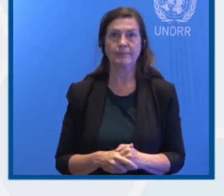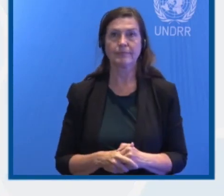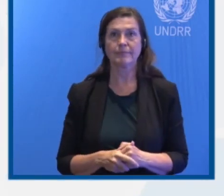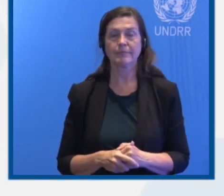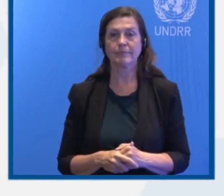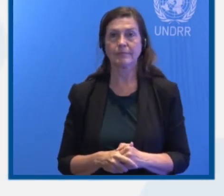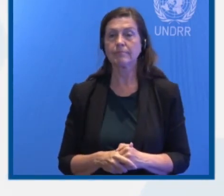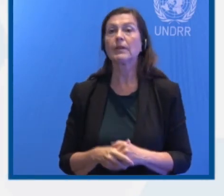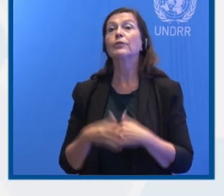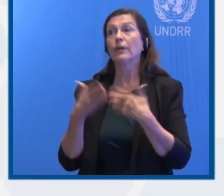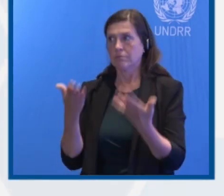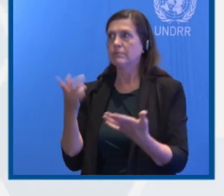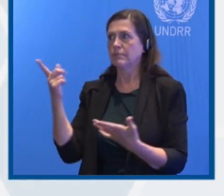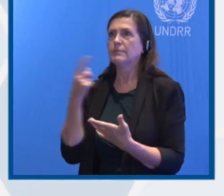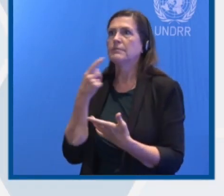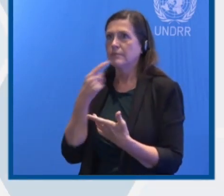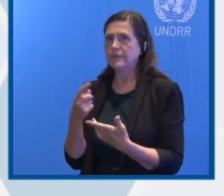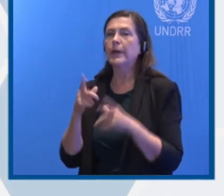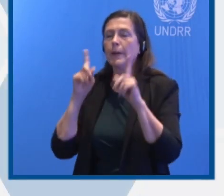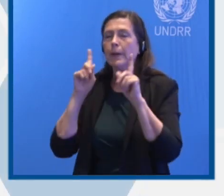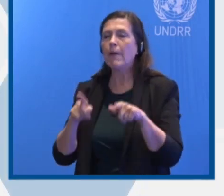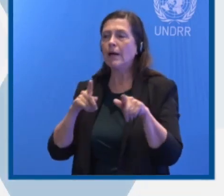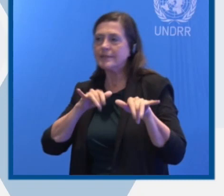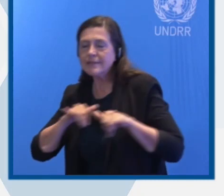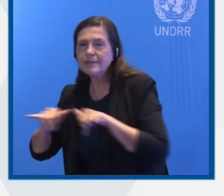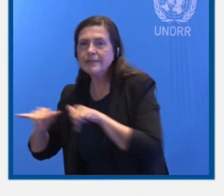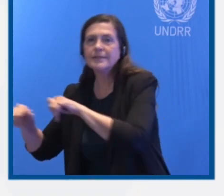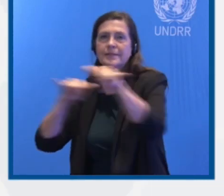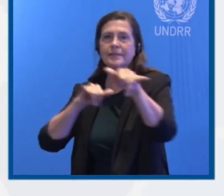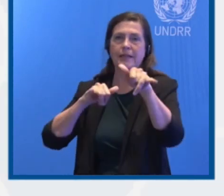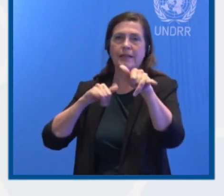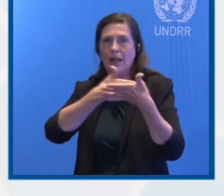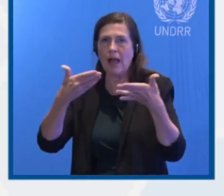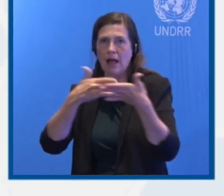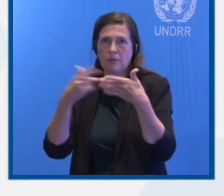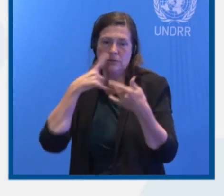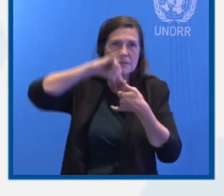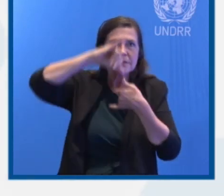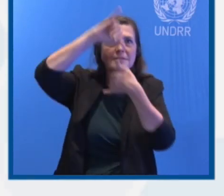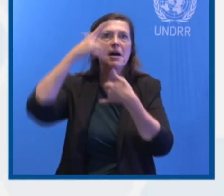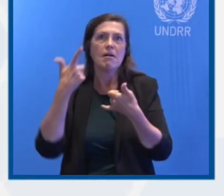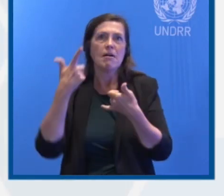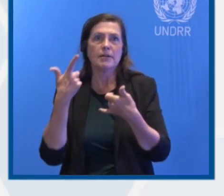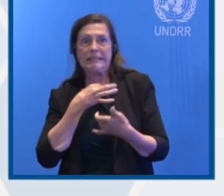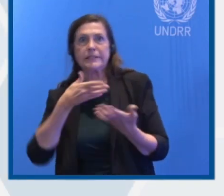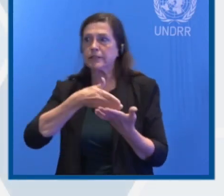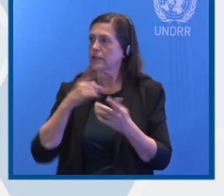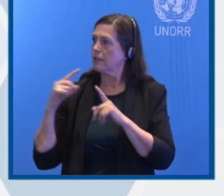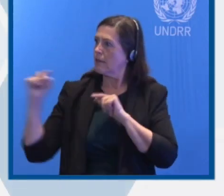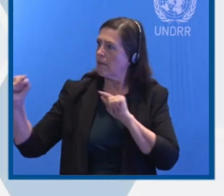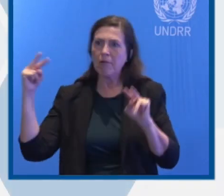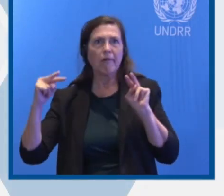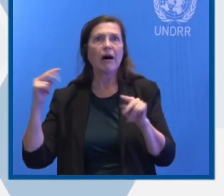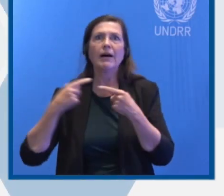by saying that we need some sort of a common language, common definition about what we mean by critical infrastructure, for example, what